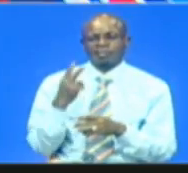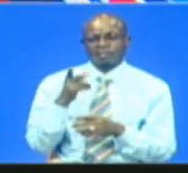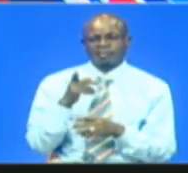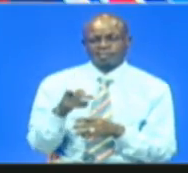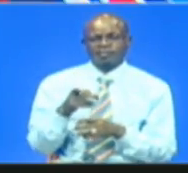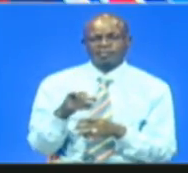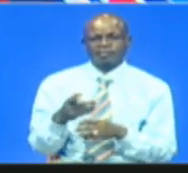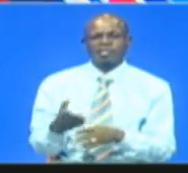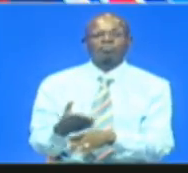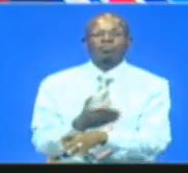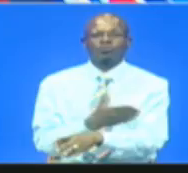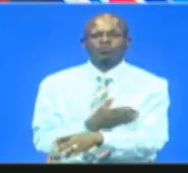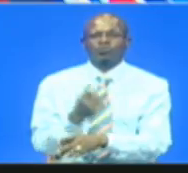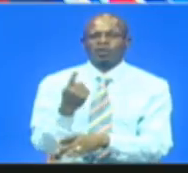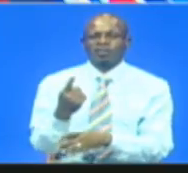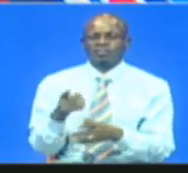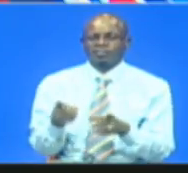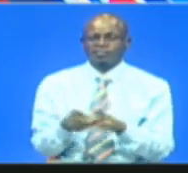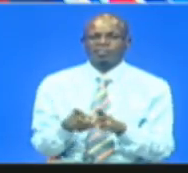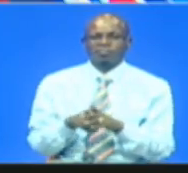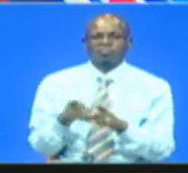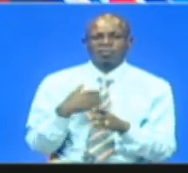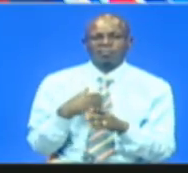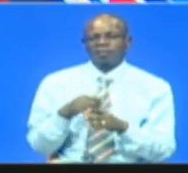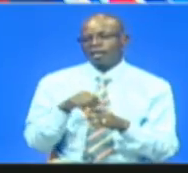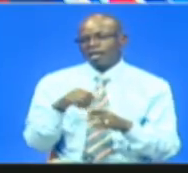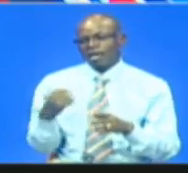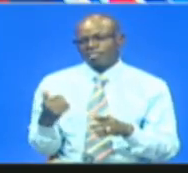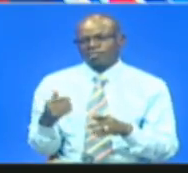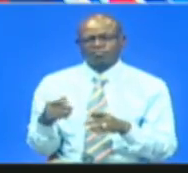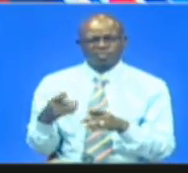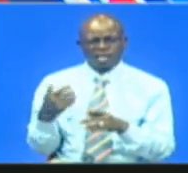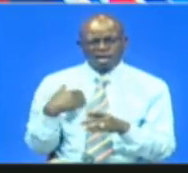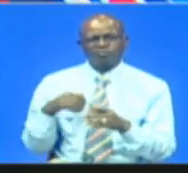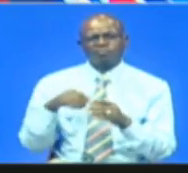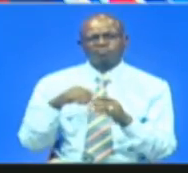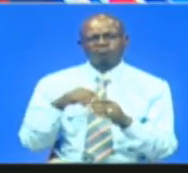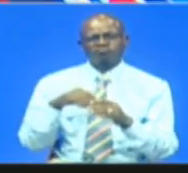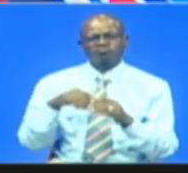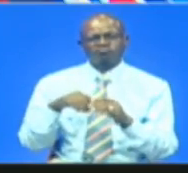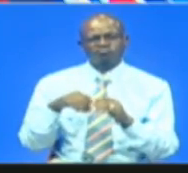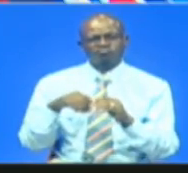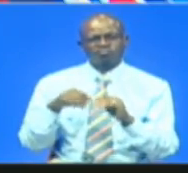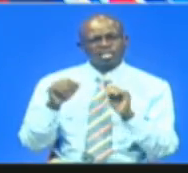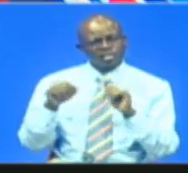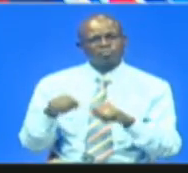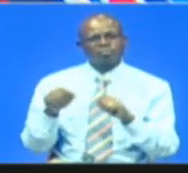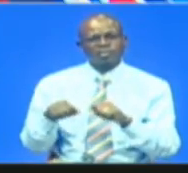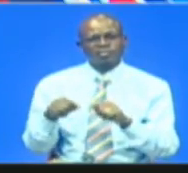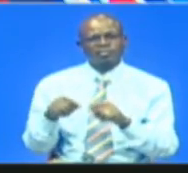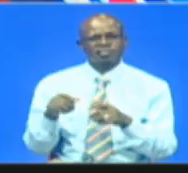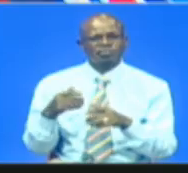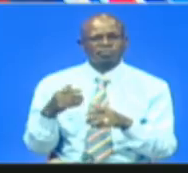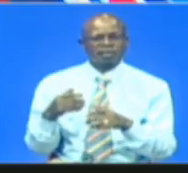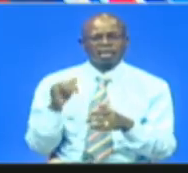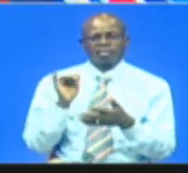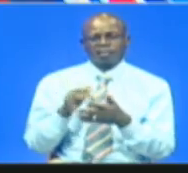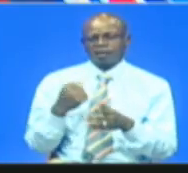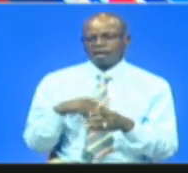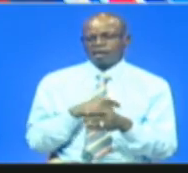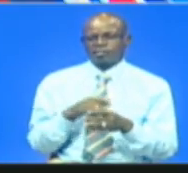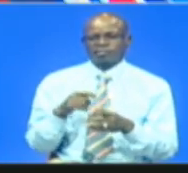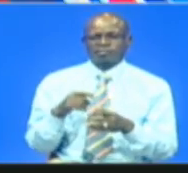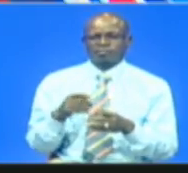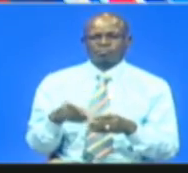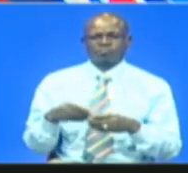that they also got for the Wreck Squad that has almost similar capabilities with more enhanced features, though that is undisclosed. They say they can't give